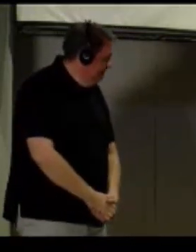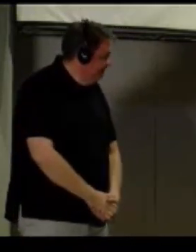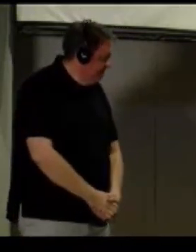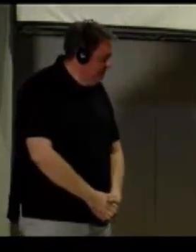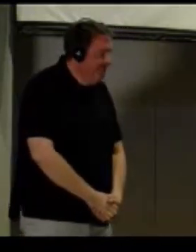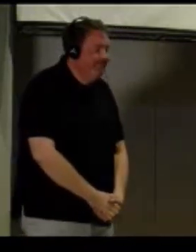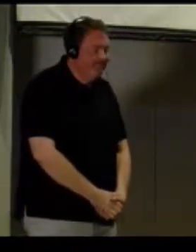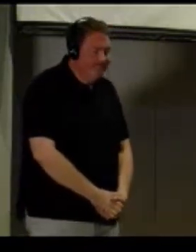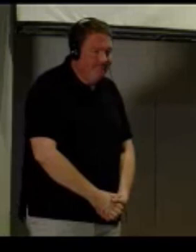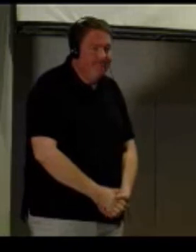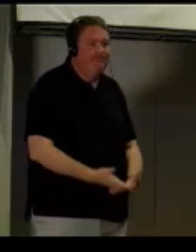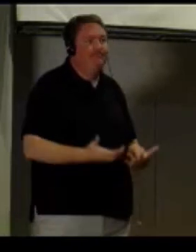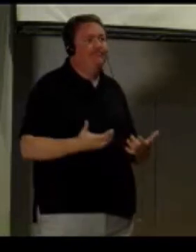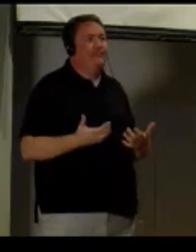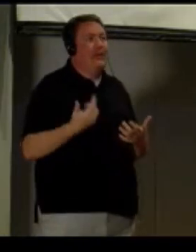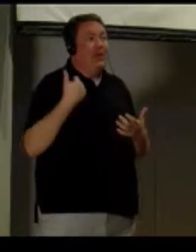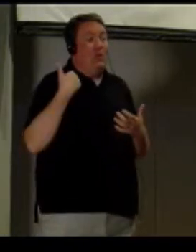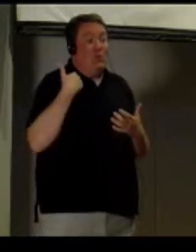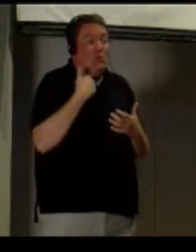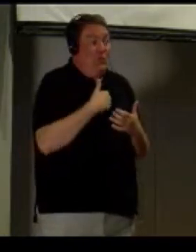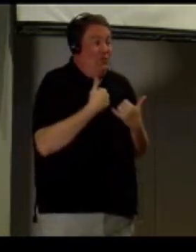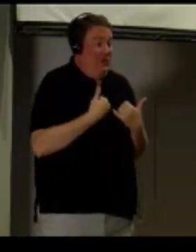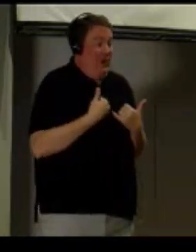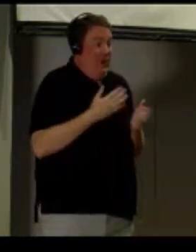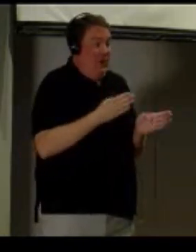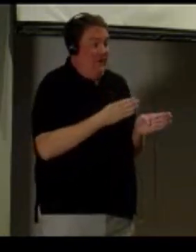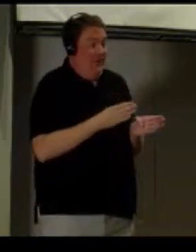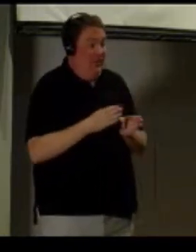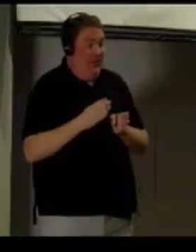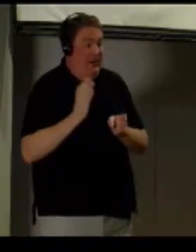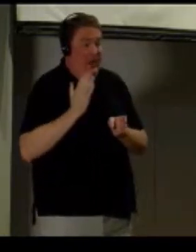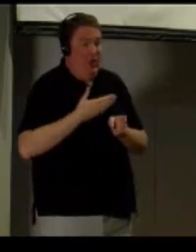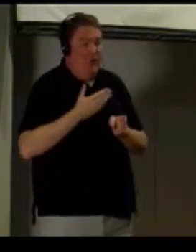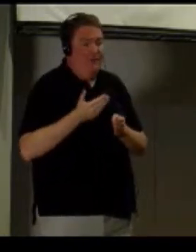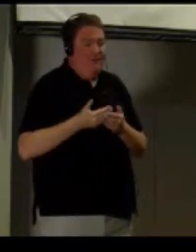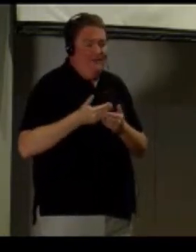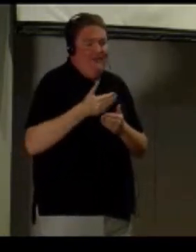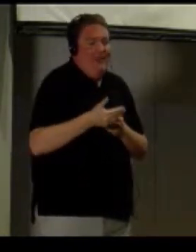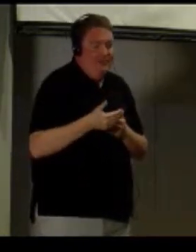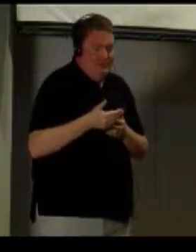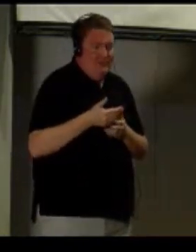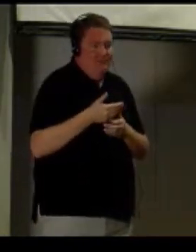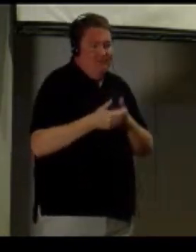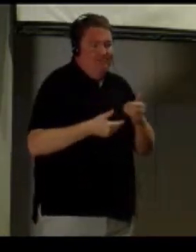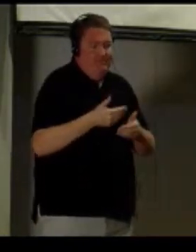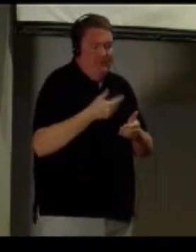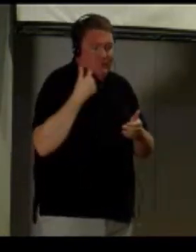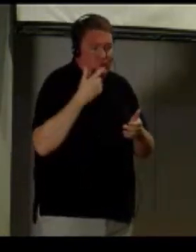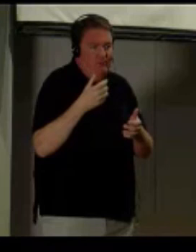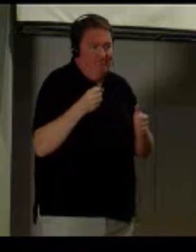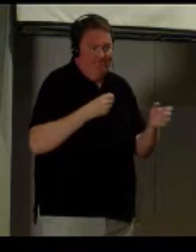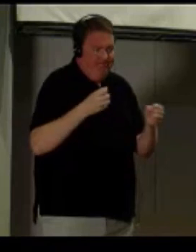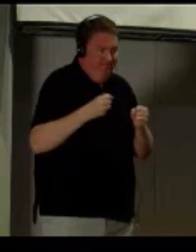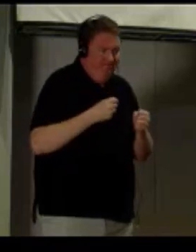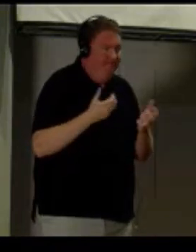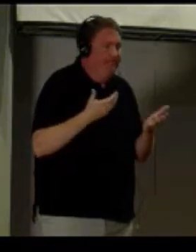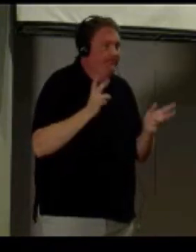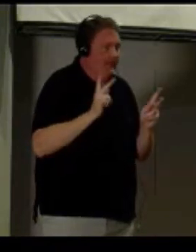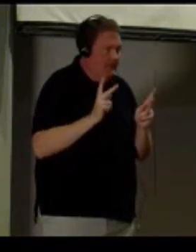now we're sort of in the planning stages of the next iteration. I think that, we want